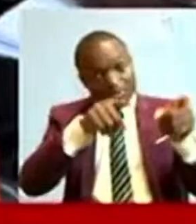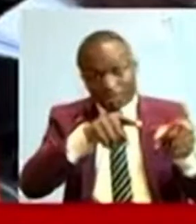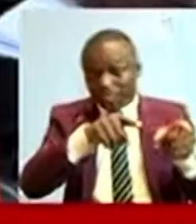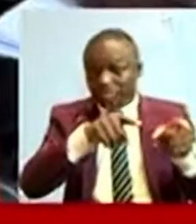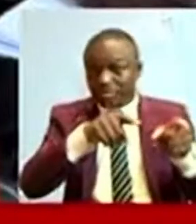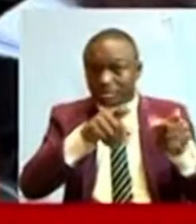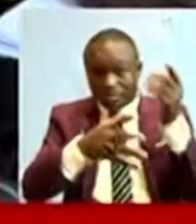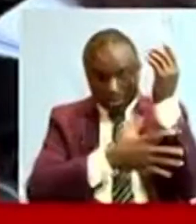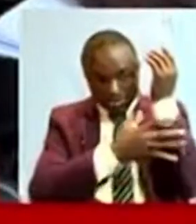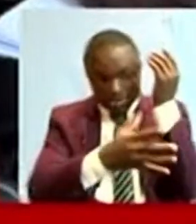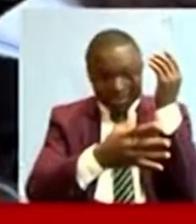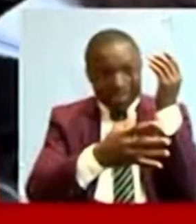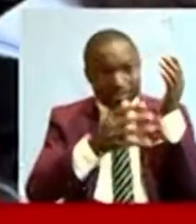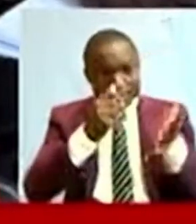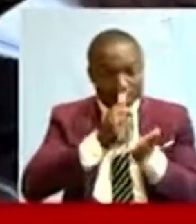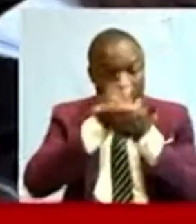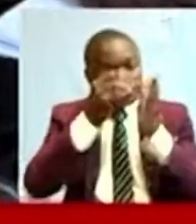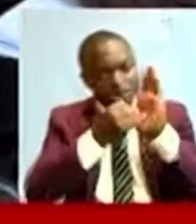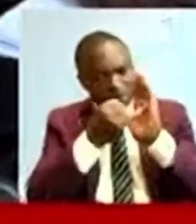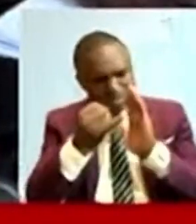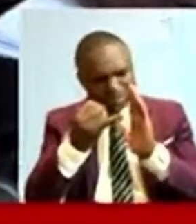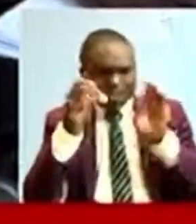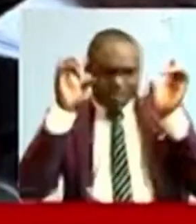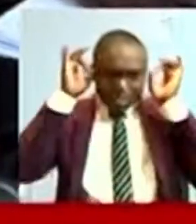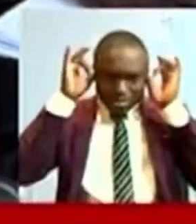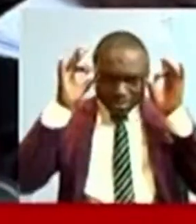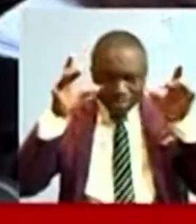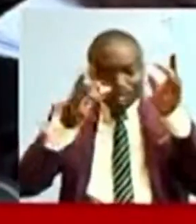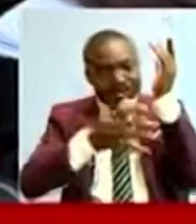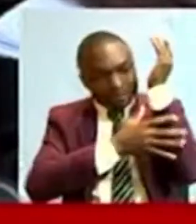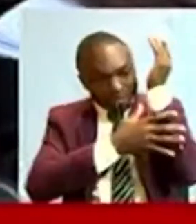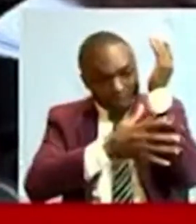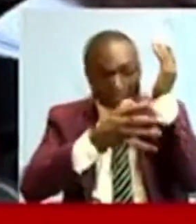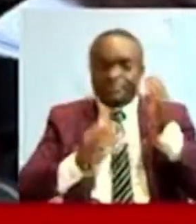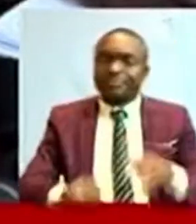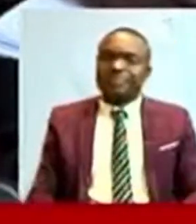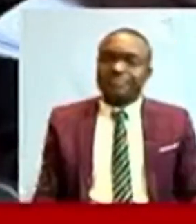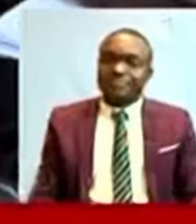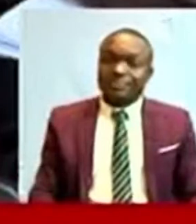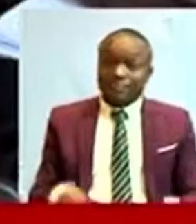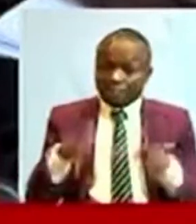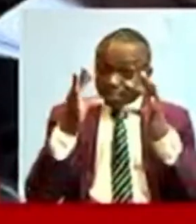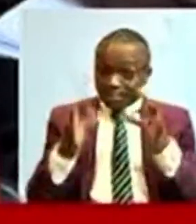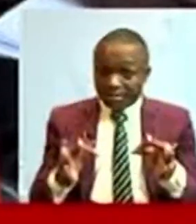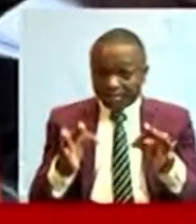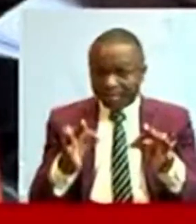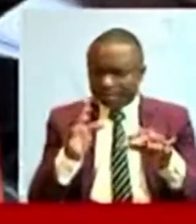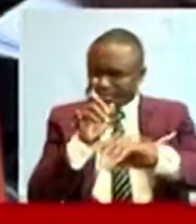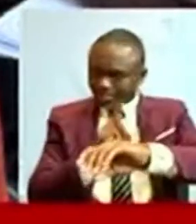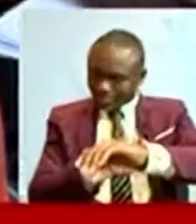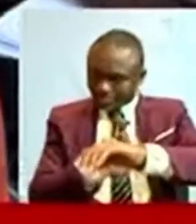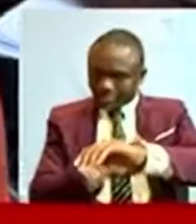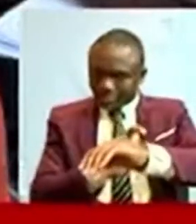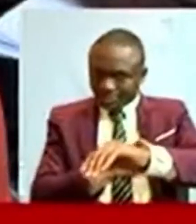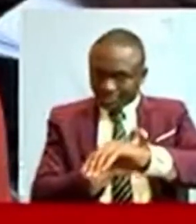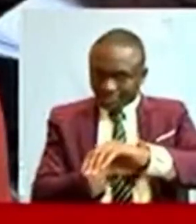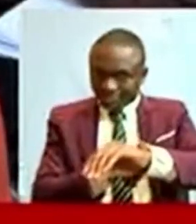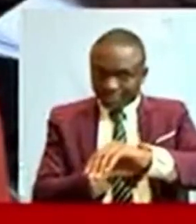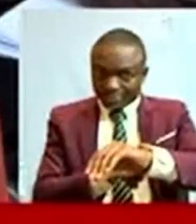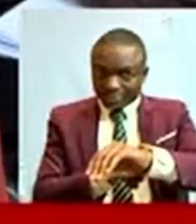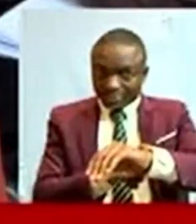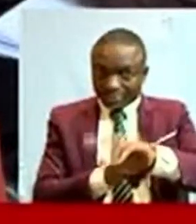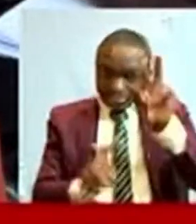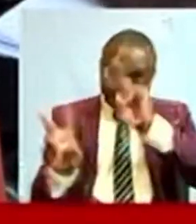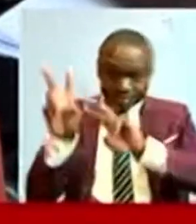helps us identify risks in their pregnancy, and if at such a time of their visit